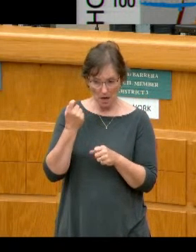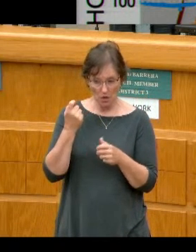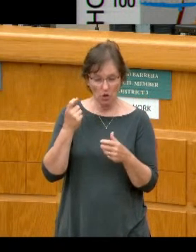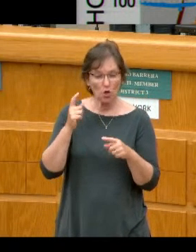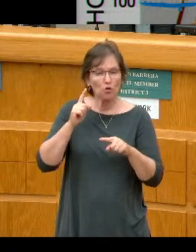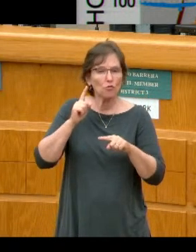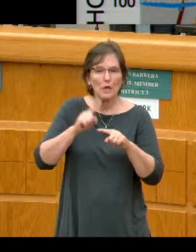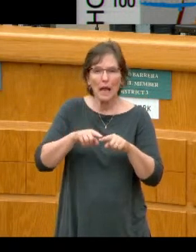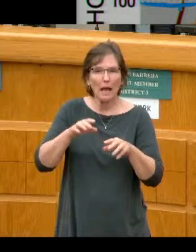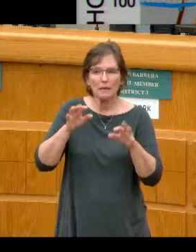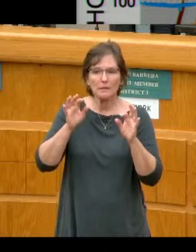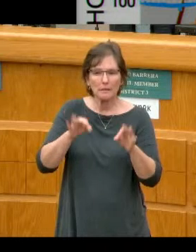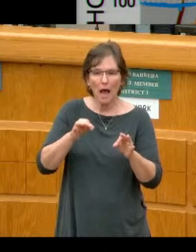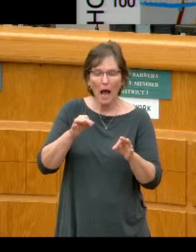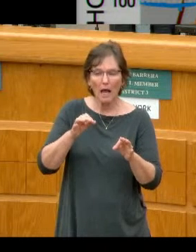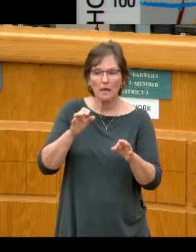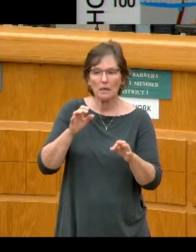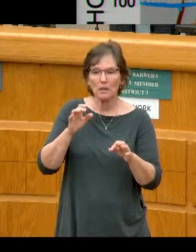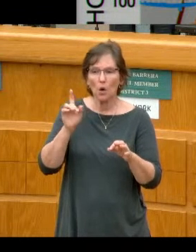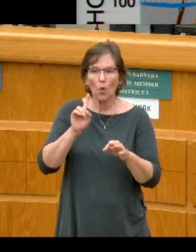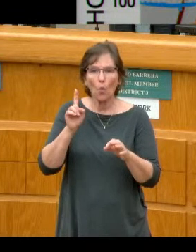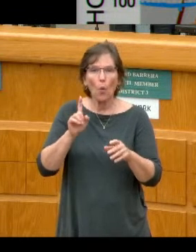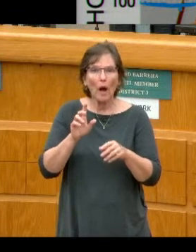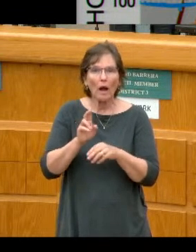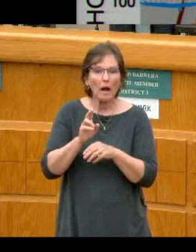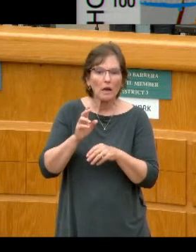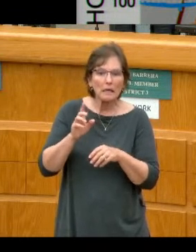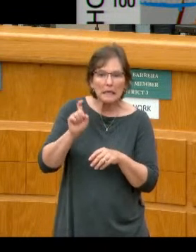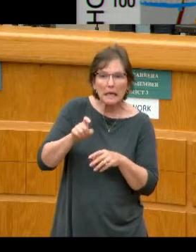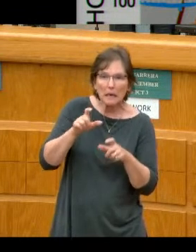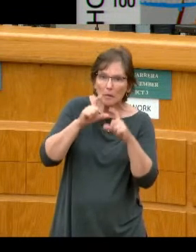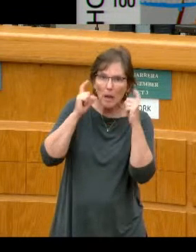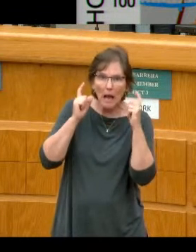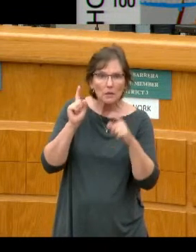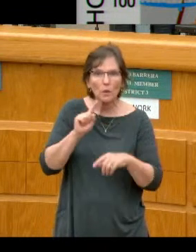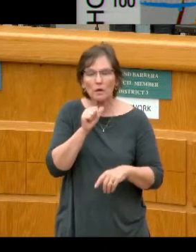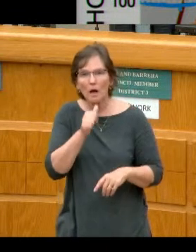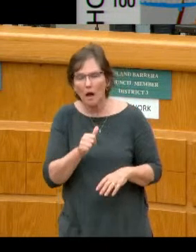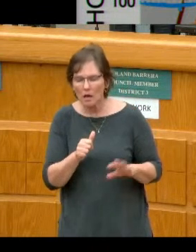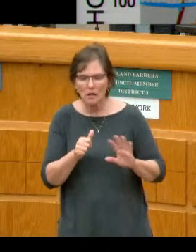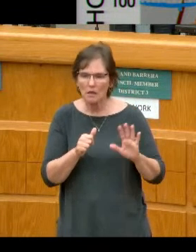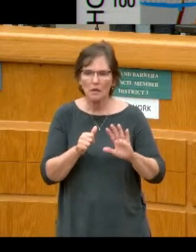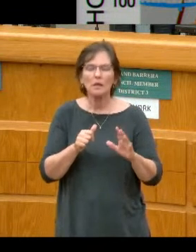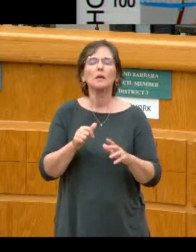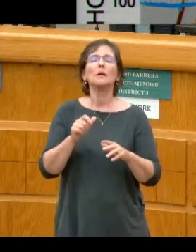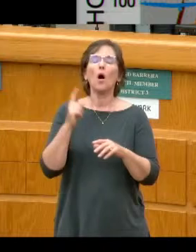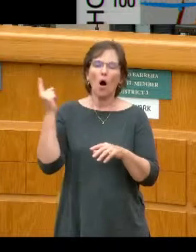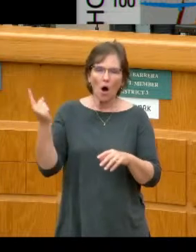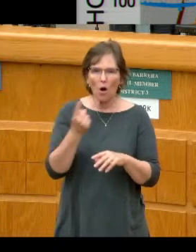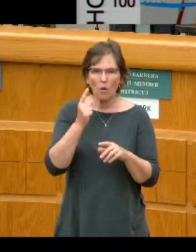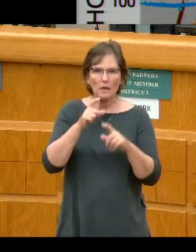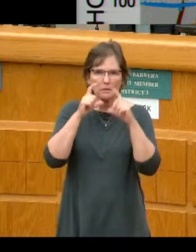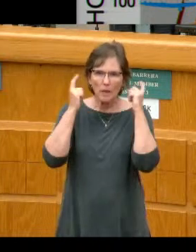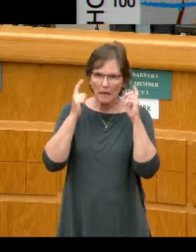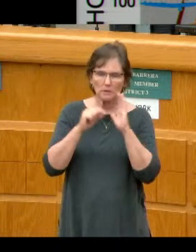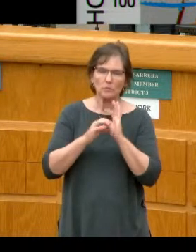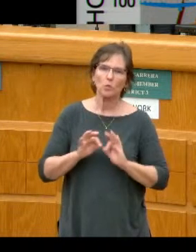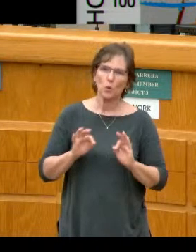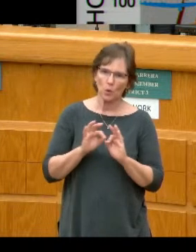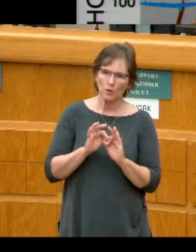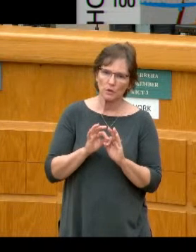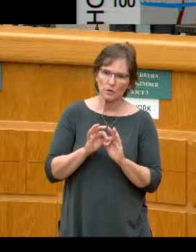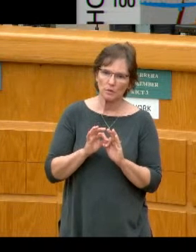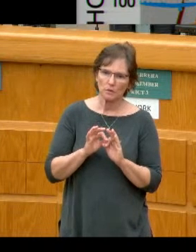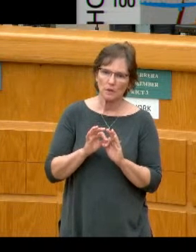next week. But ultimately, we can't point to any one thing really in this cell phone data. And what it looks like is